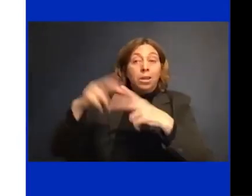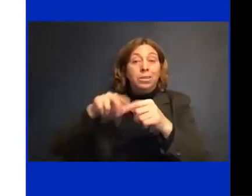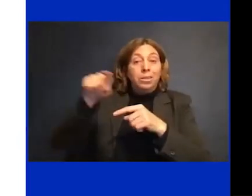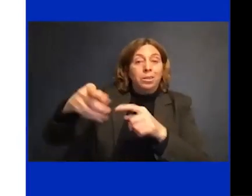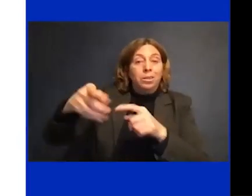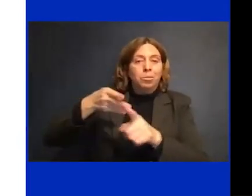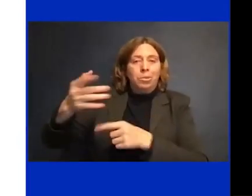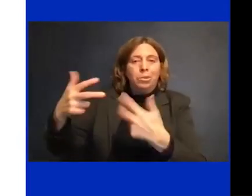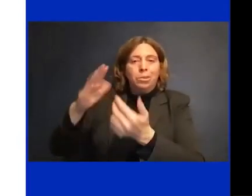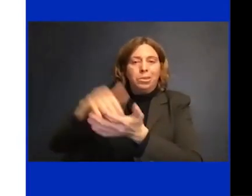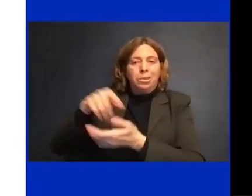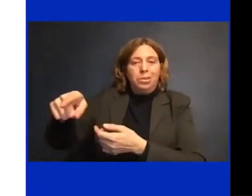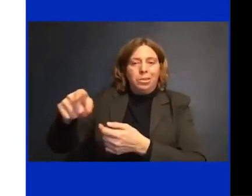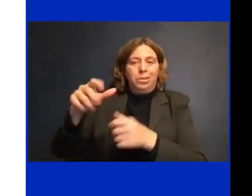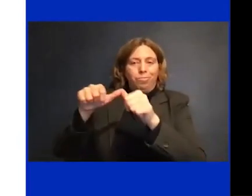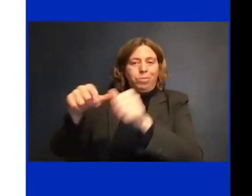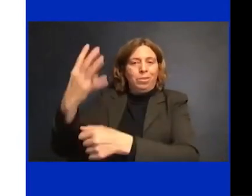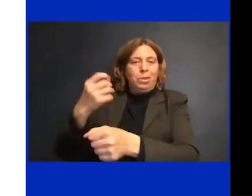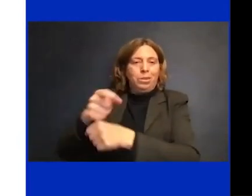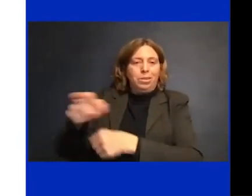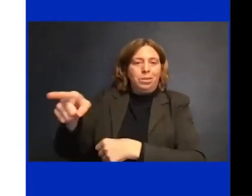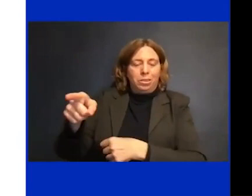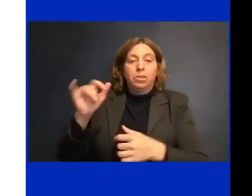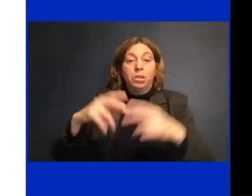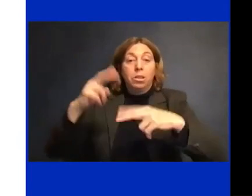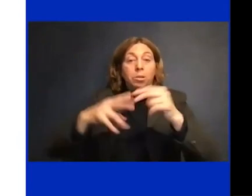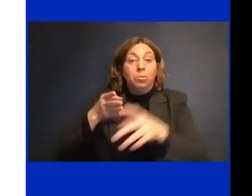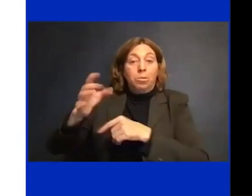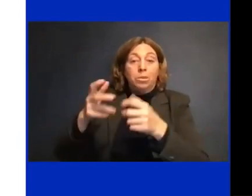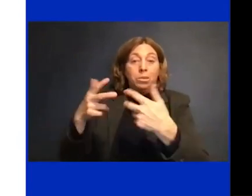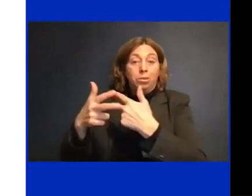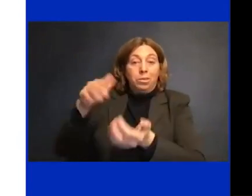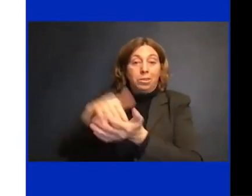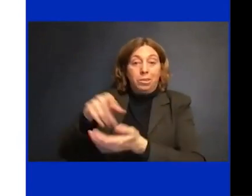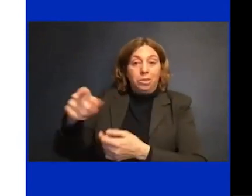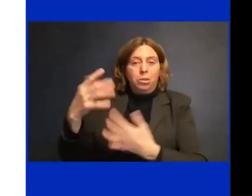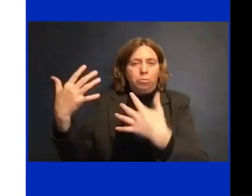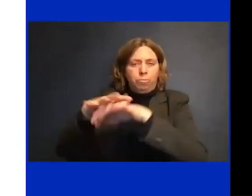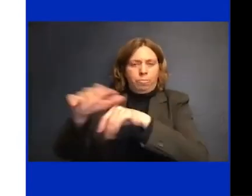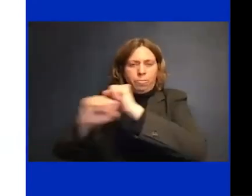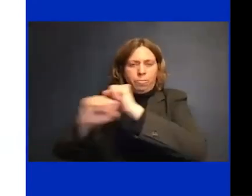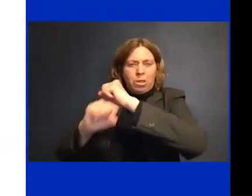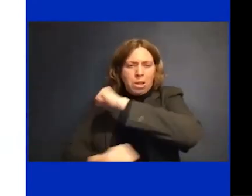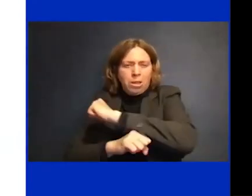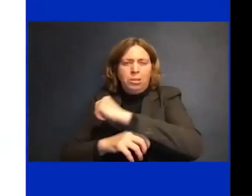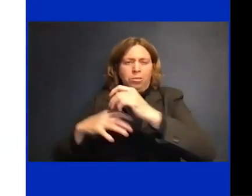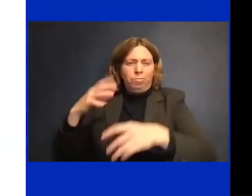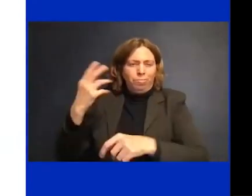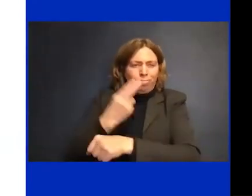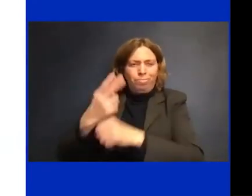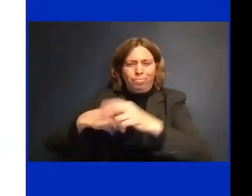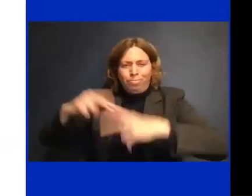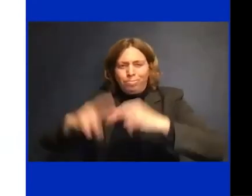a duration of 4 years. The construction of the main terminal will incorporate foundational work for the private